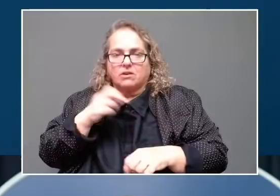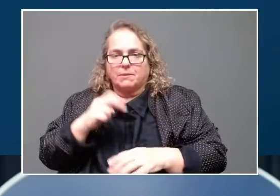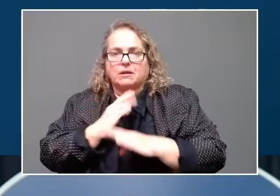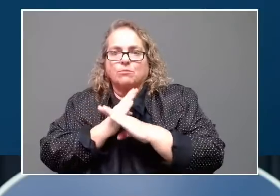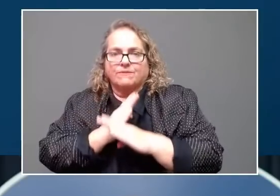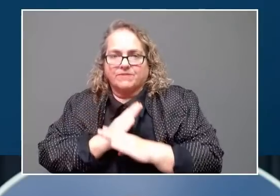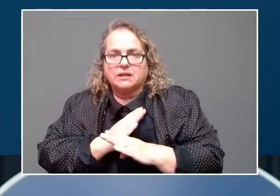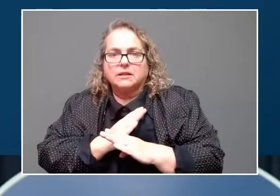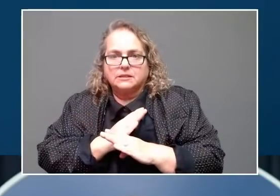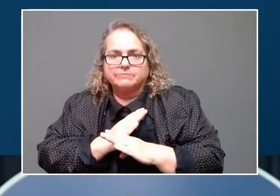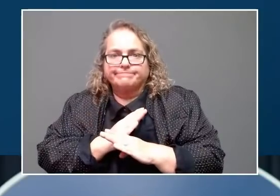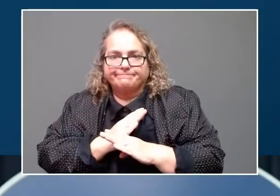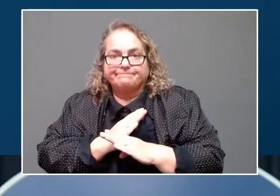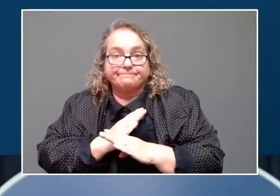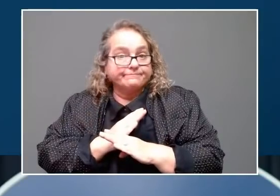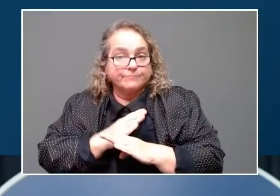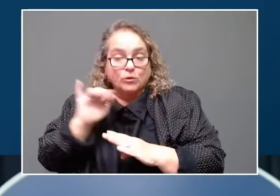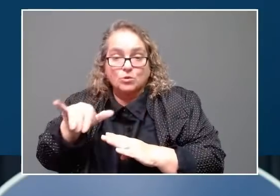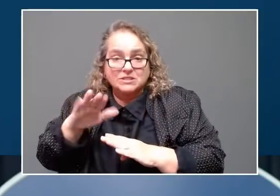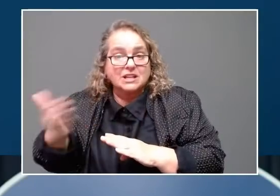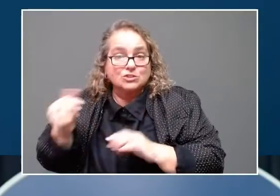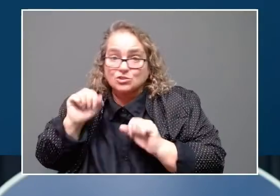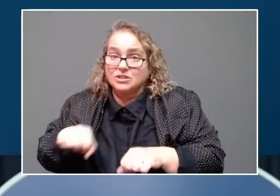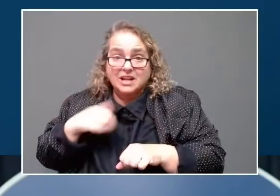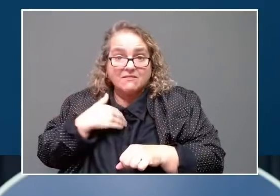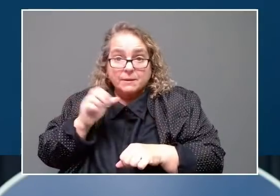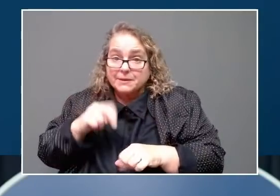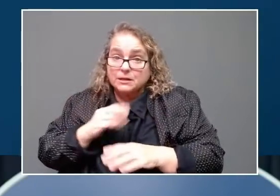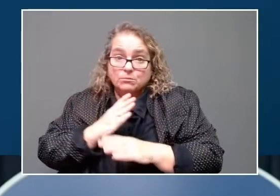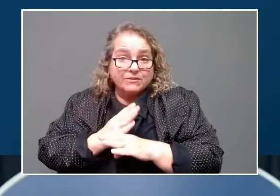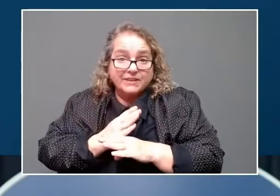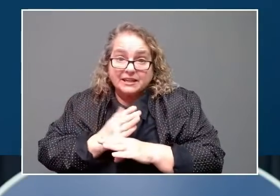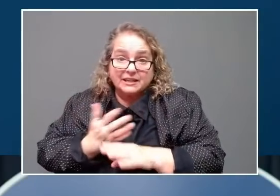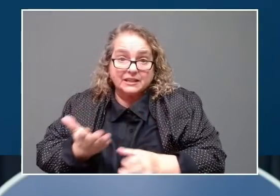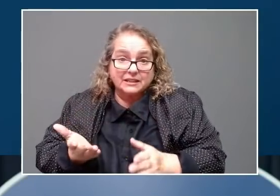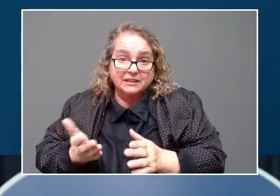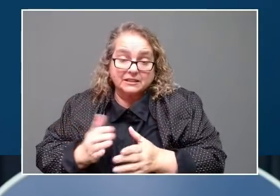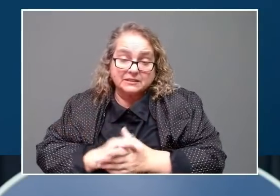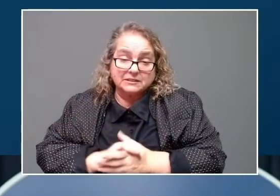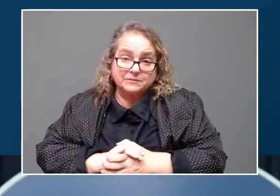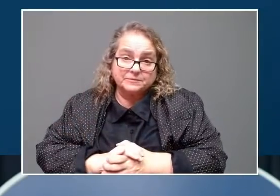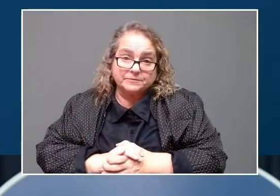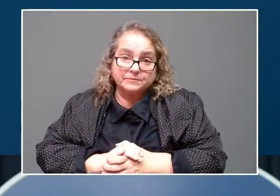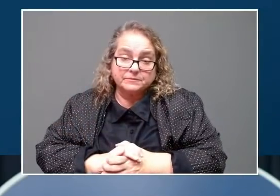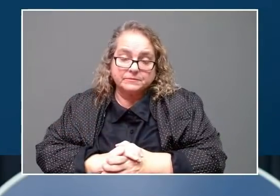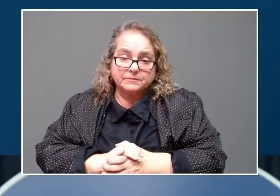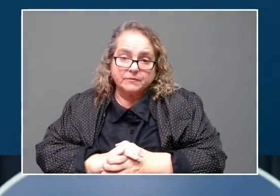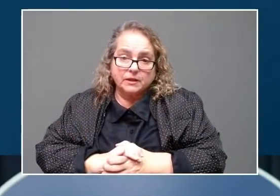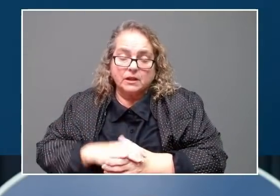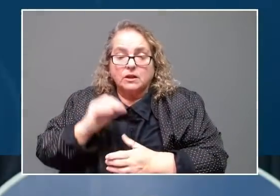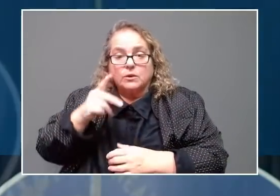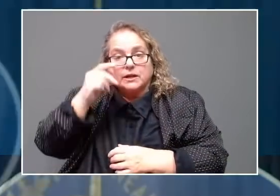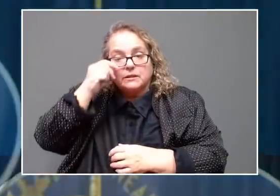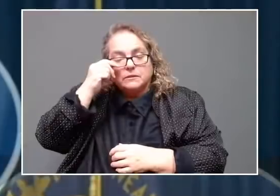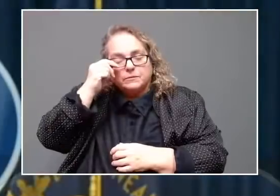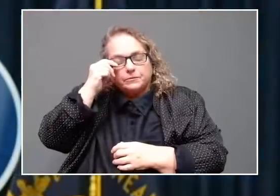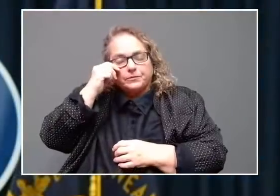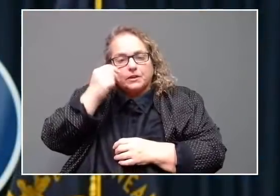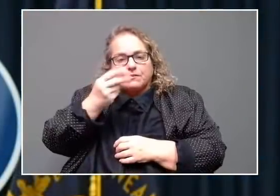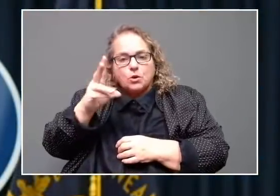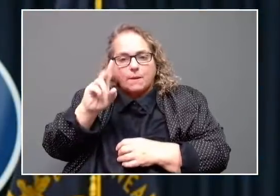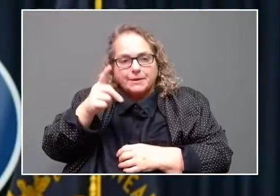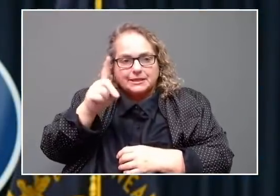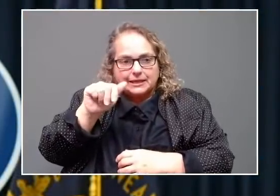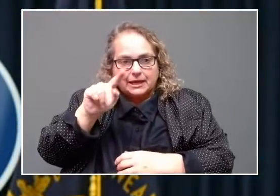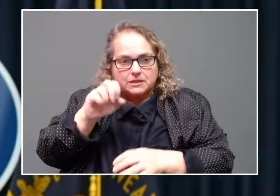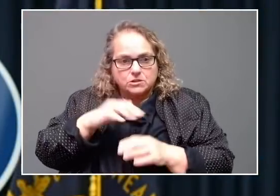had the opportunity to get vaccinated and fully vaccinated. All right, a couple of updates on